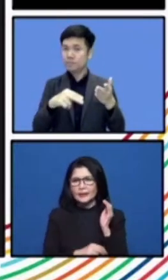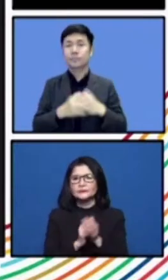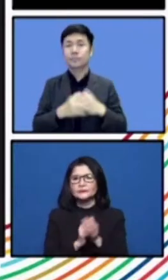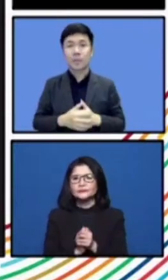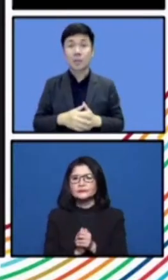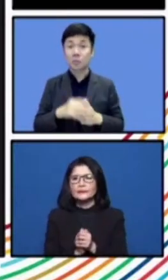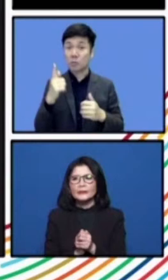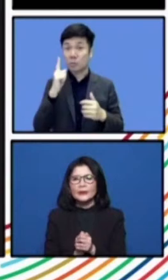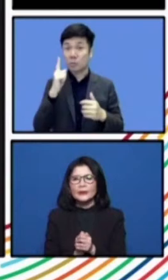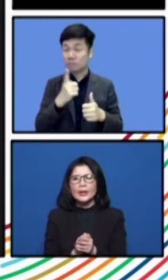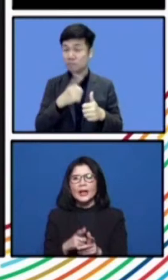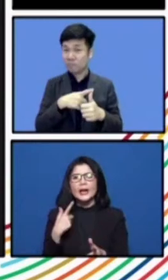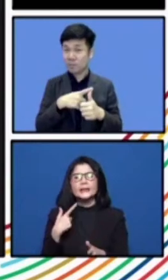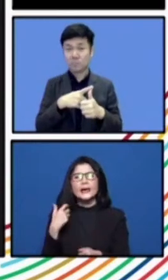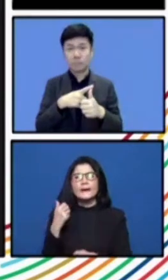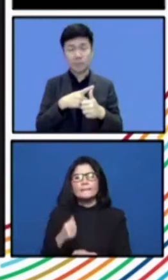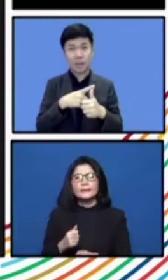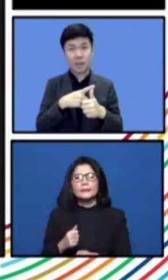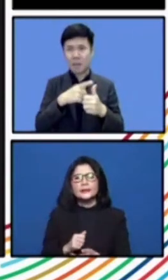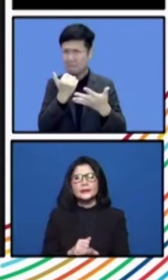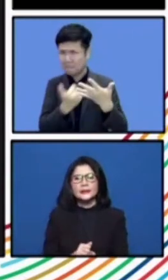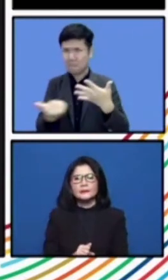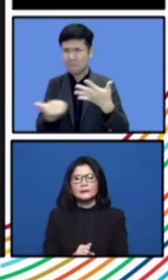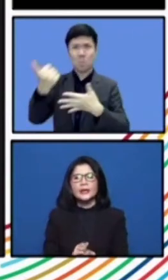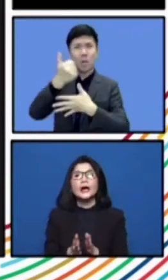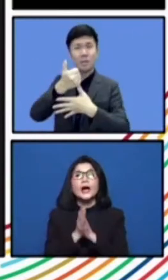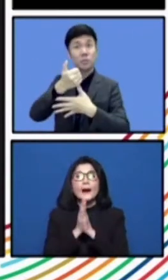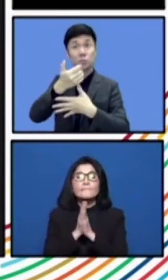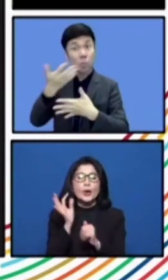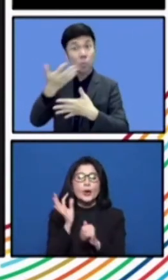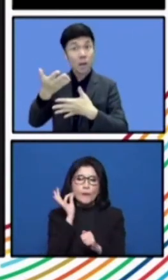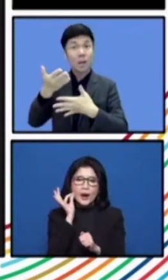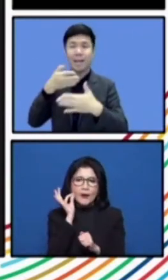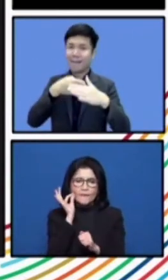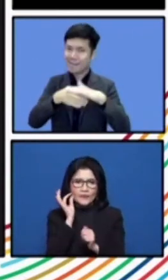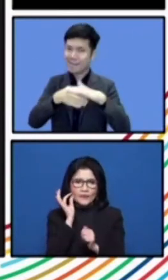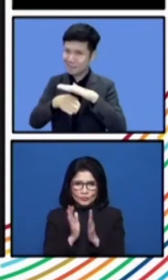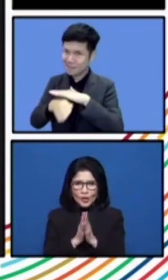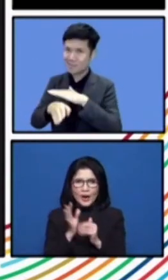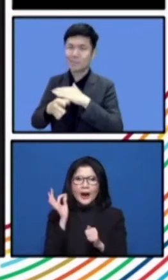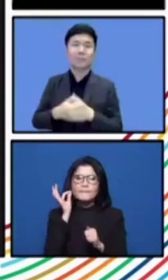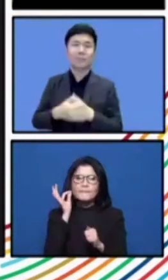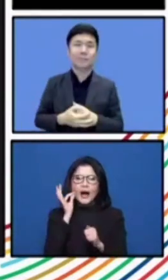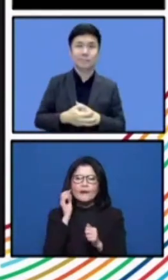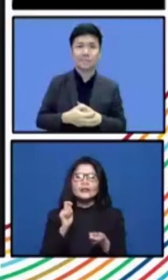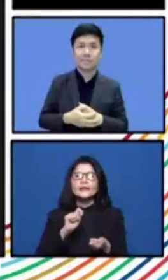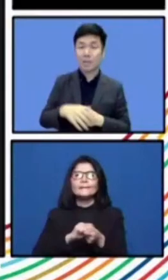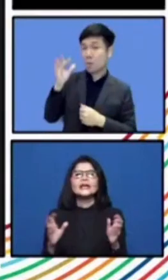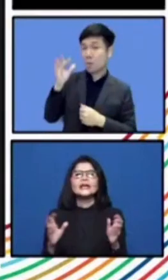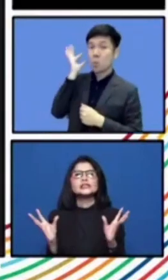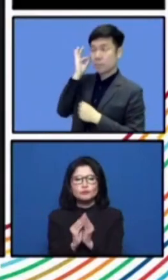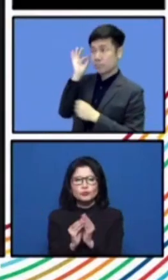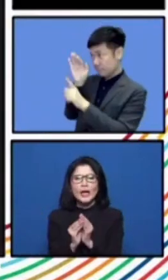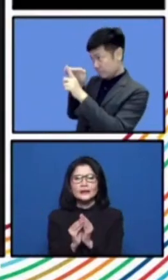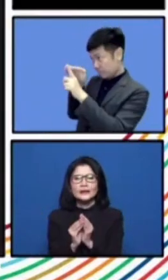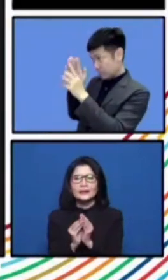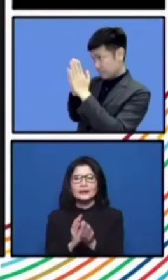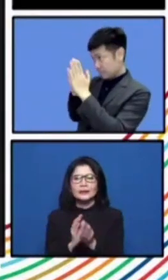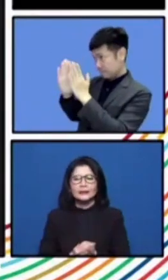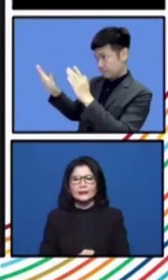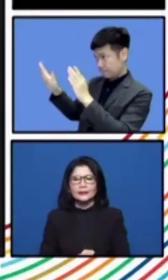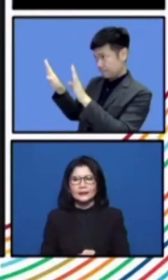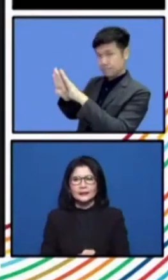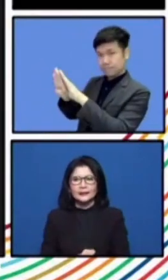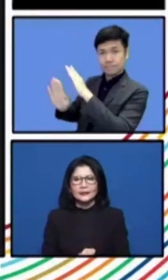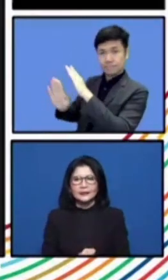accessibility which is very important I'd like you to conclude your intervention and then member states should